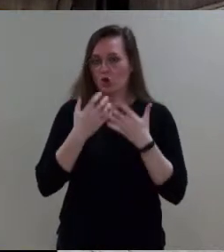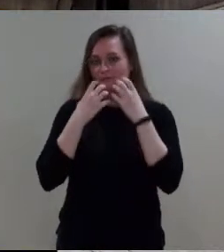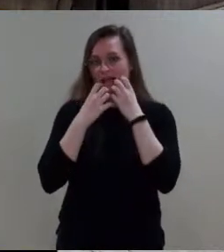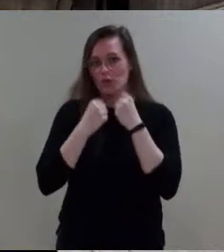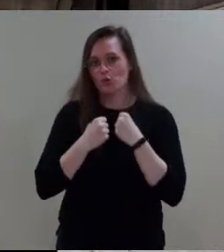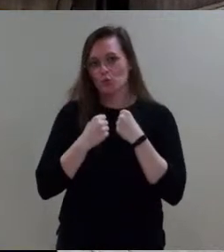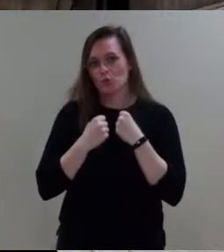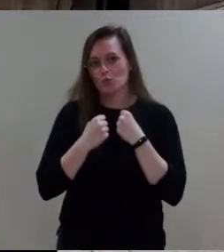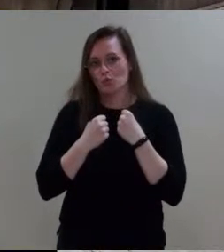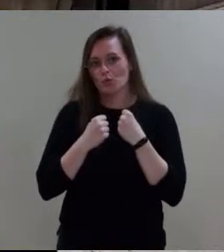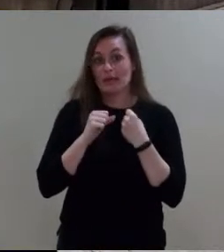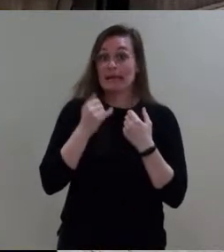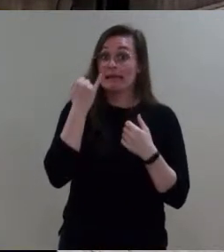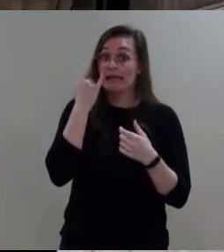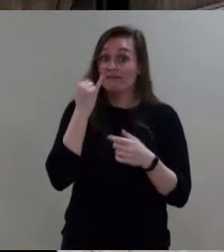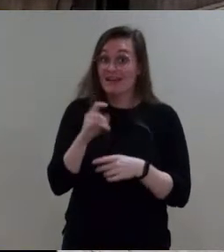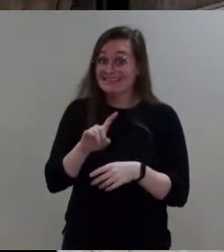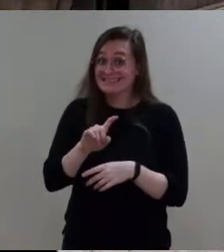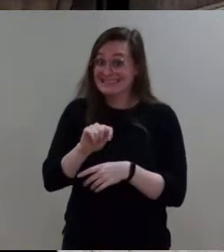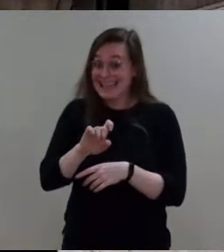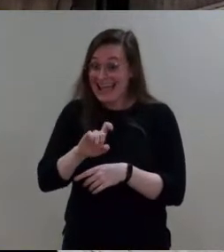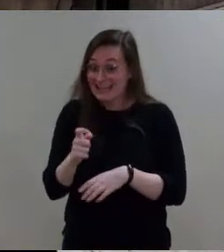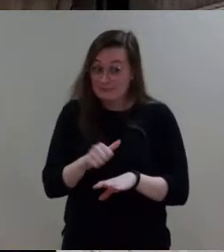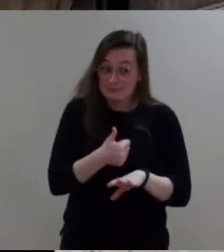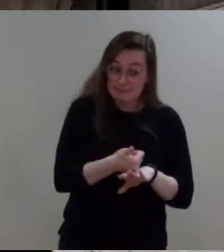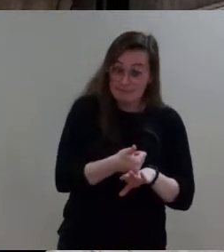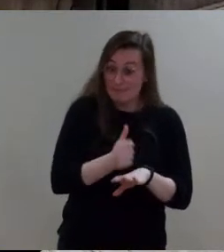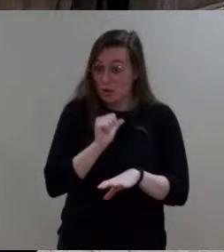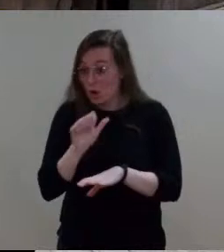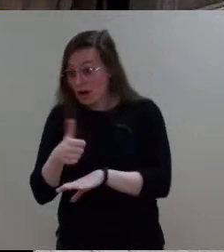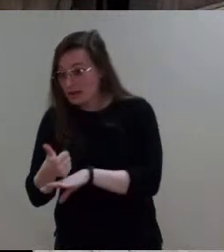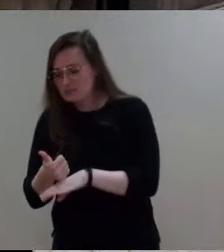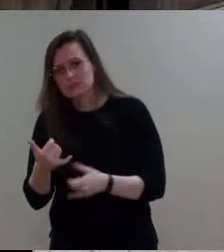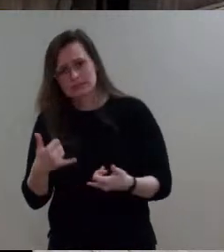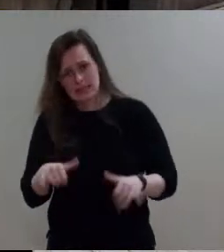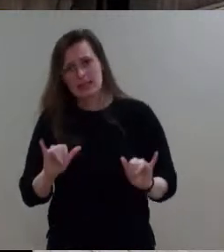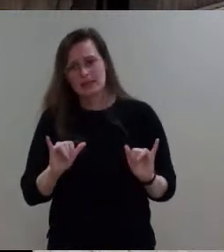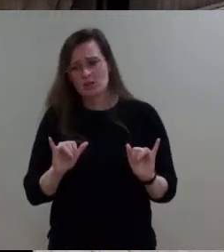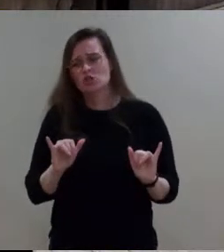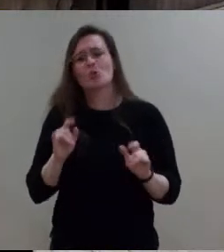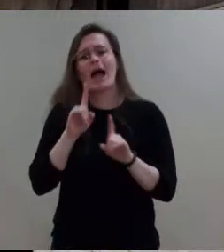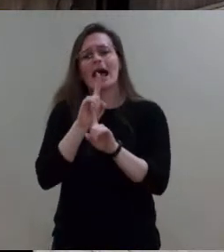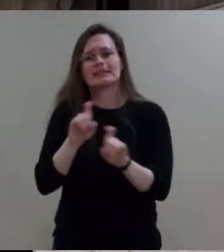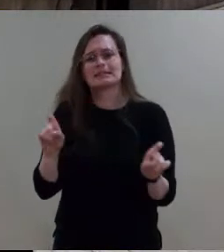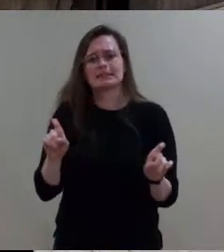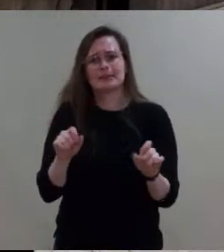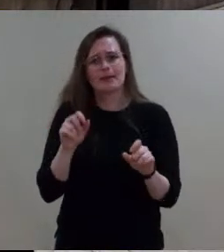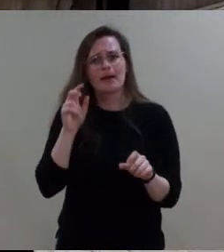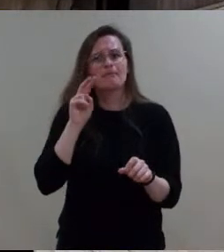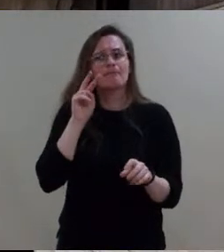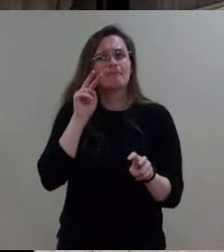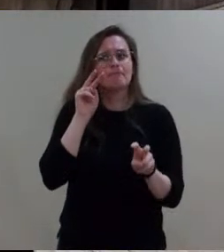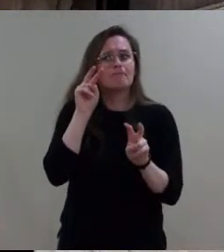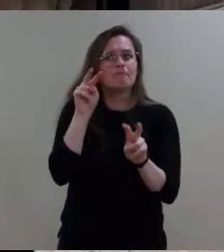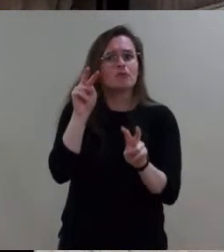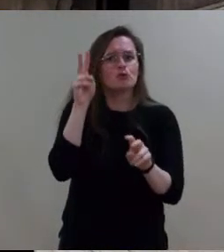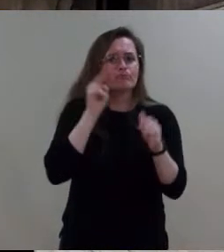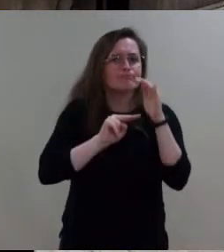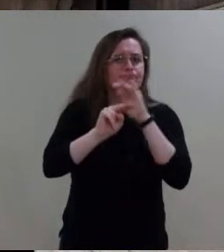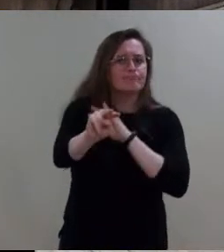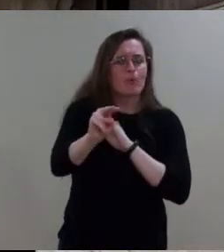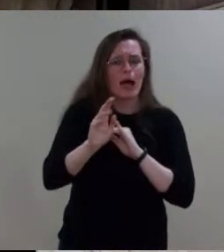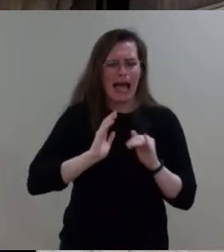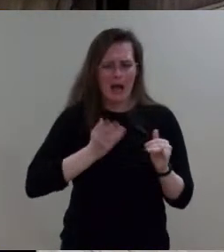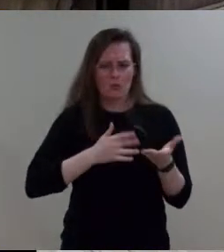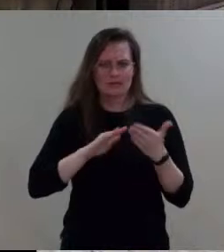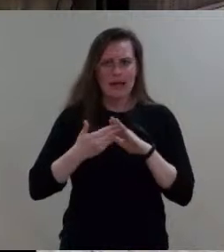transfer tax. So I'm asking you that we look at the future, we look at the sustainability of our town, and